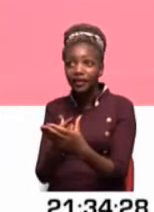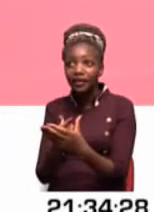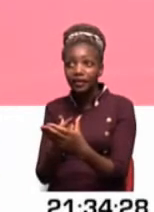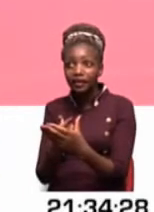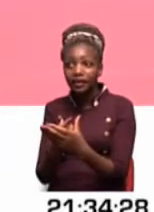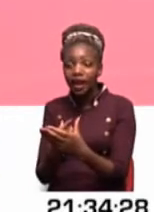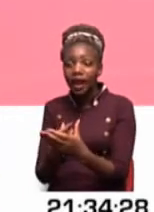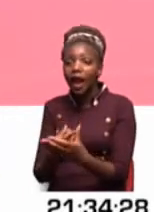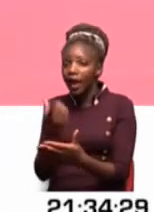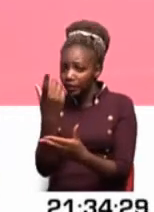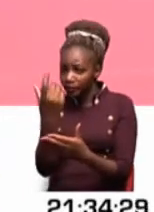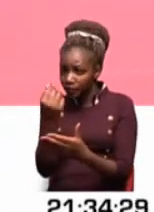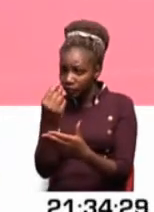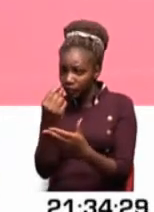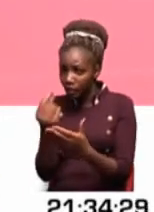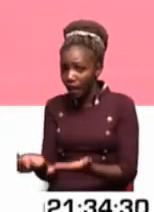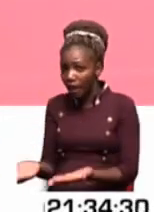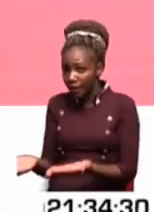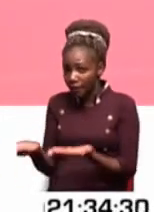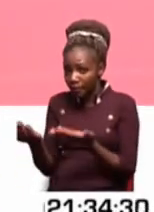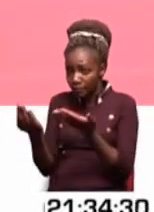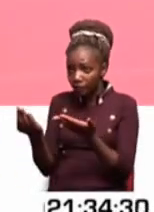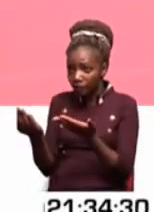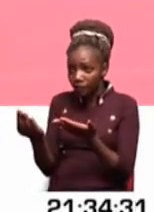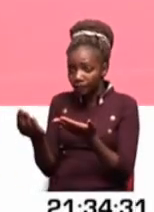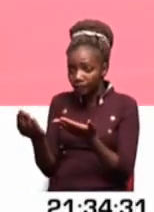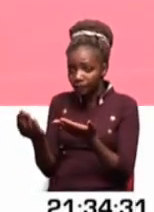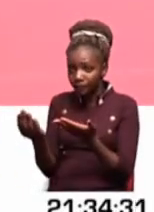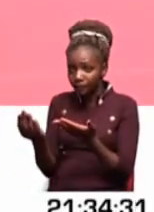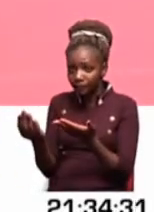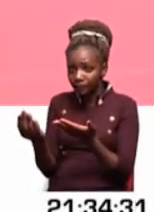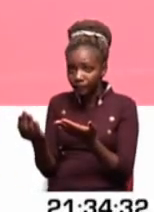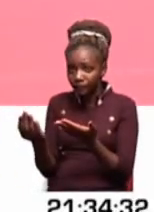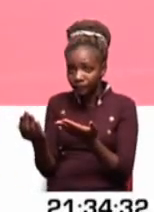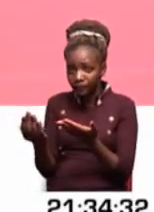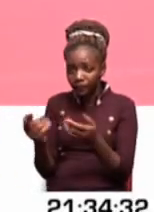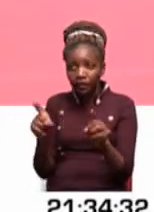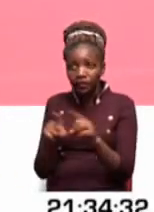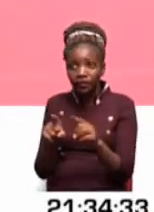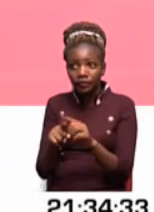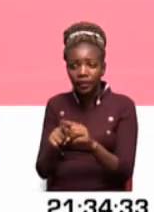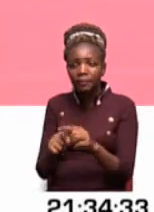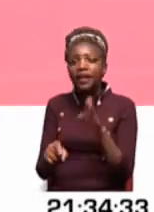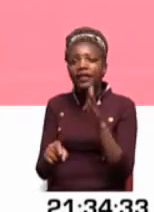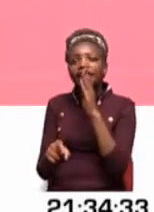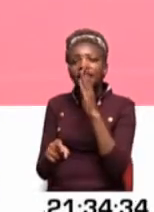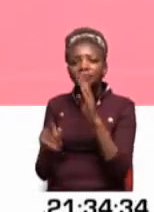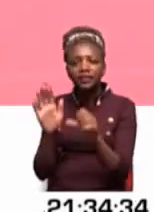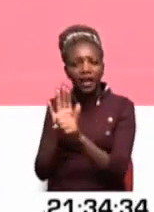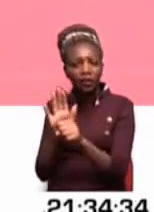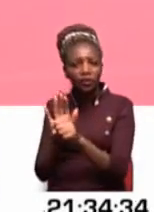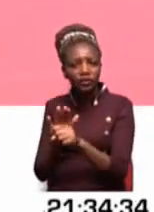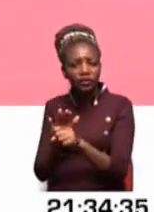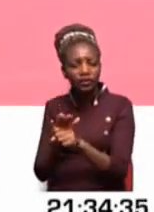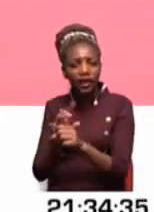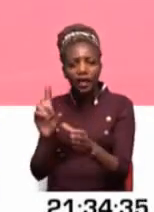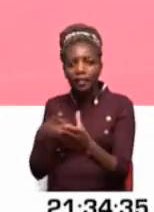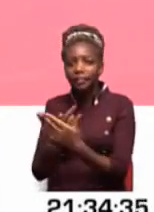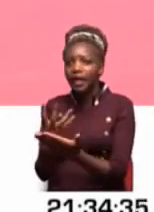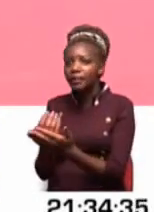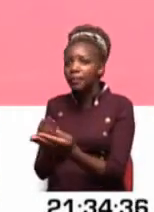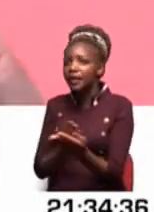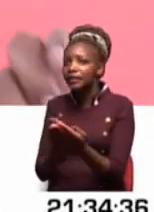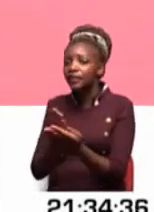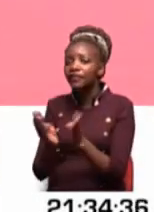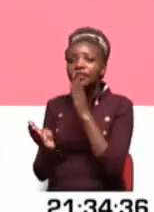growth, lots of hope, yes, mm-hmm. but very little in growth, increased debt, more money servicing debt, therefore more